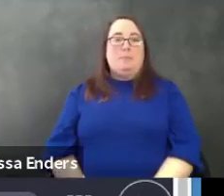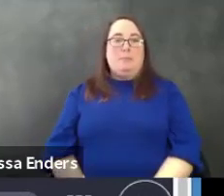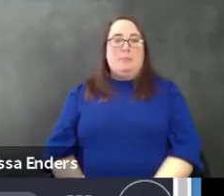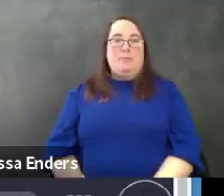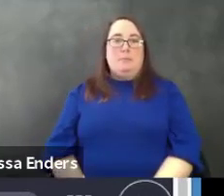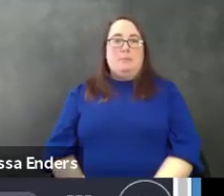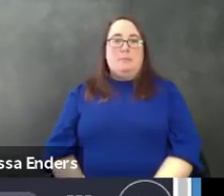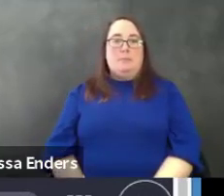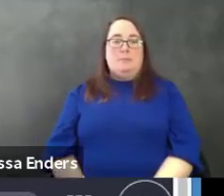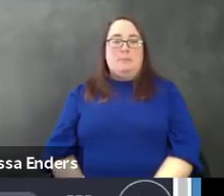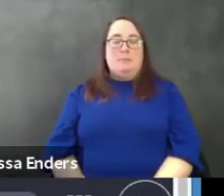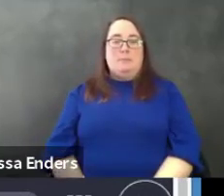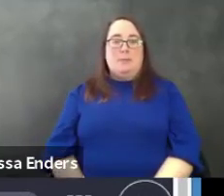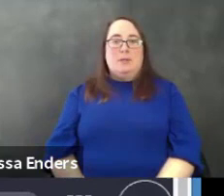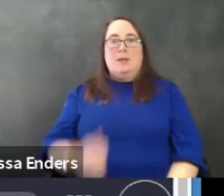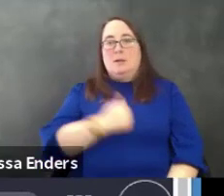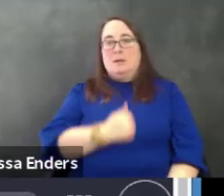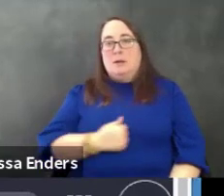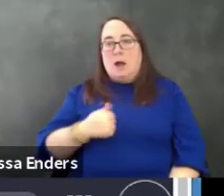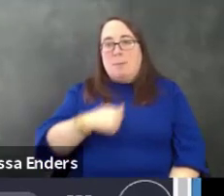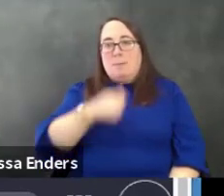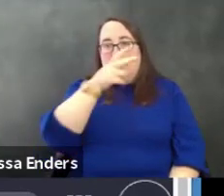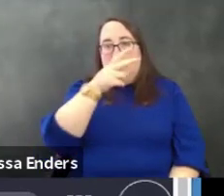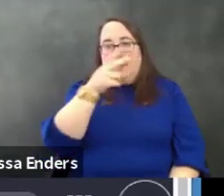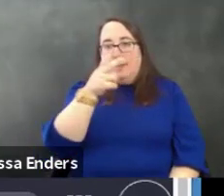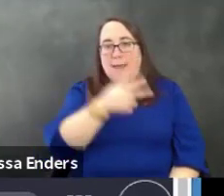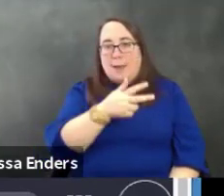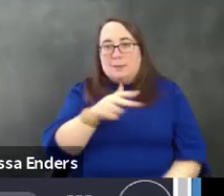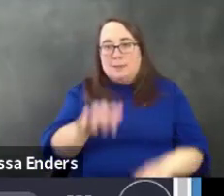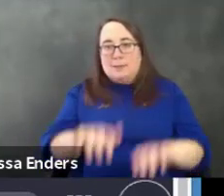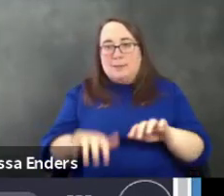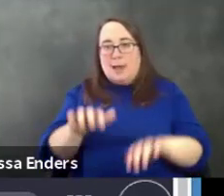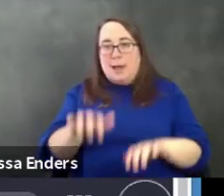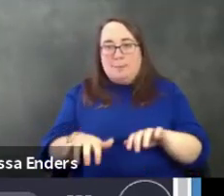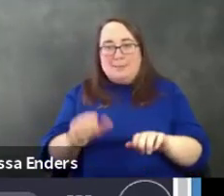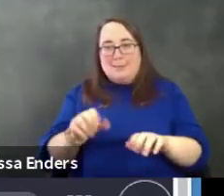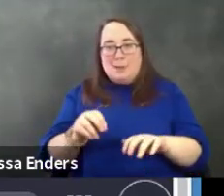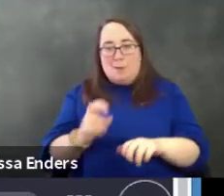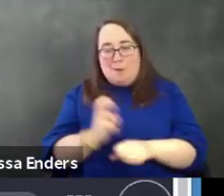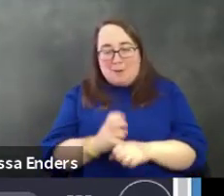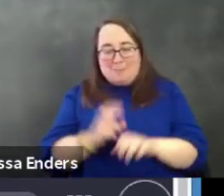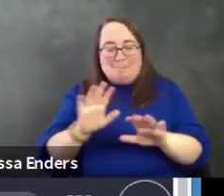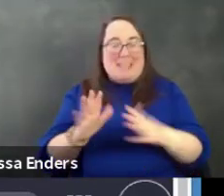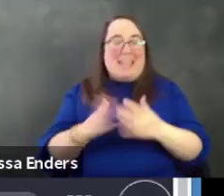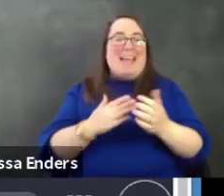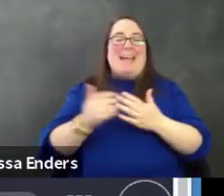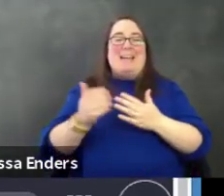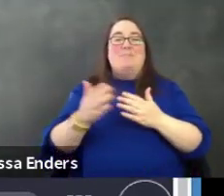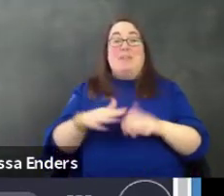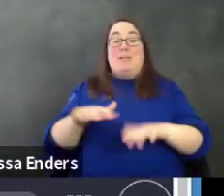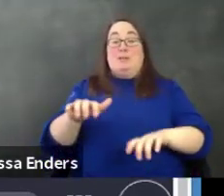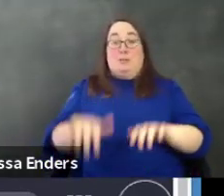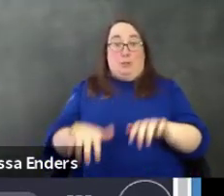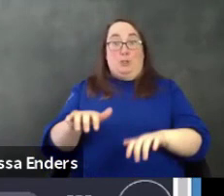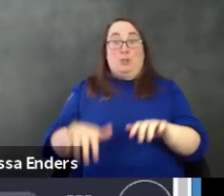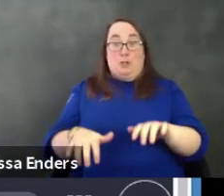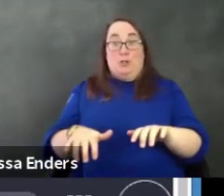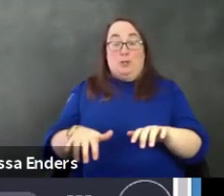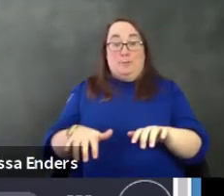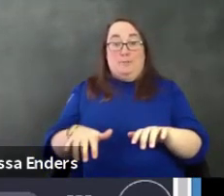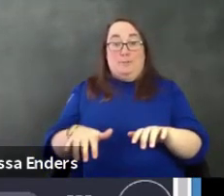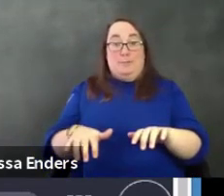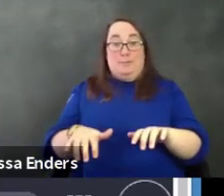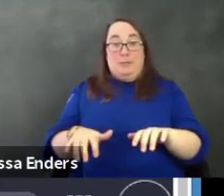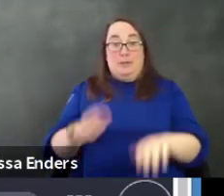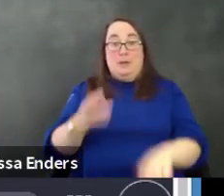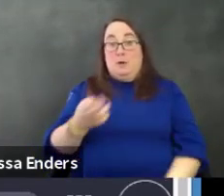And I apologize in advance. I'm a terrible typist, so the struggle is real sometimes. So when I go into search, notice I'm going to see I've got